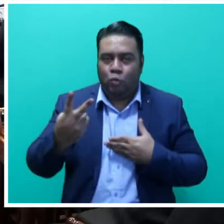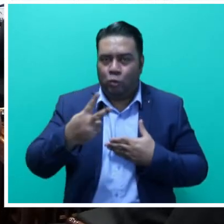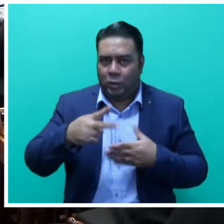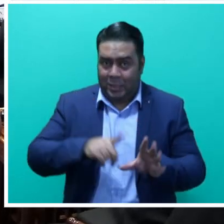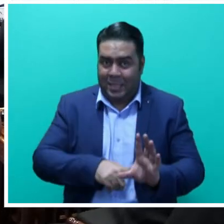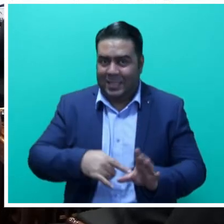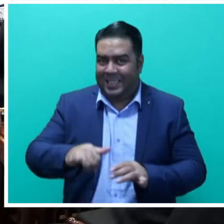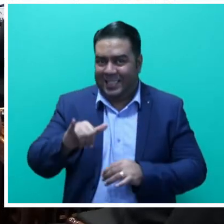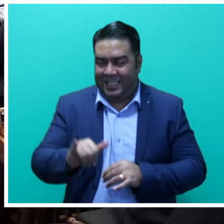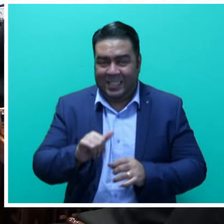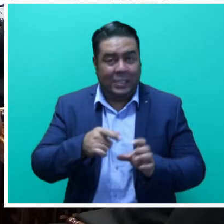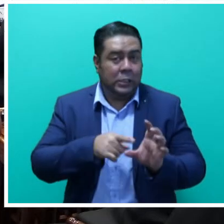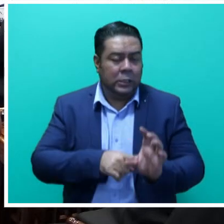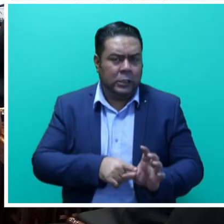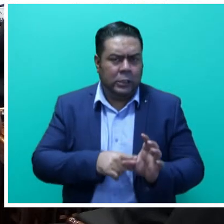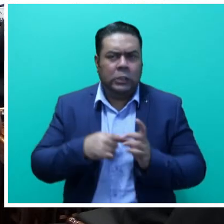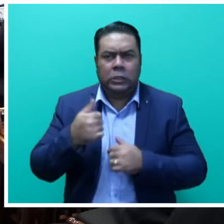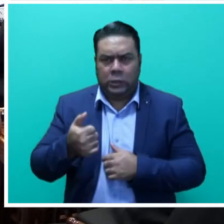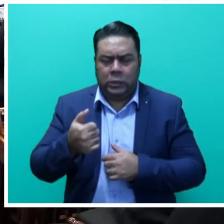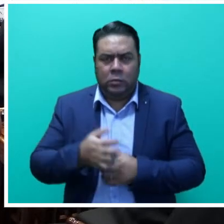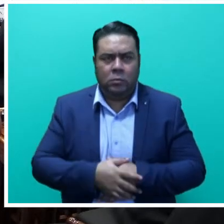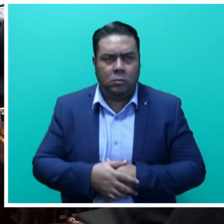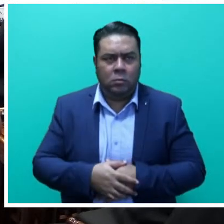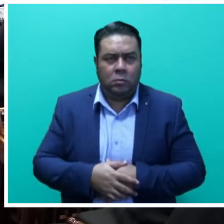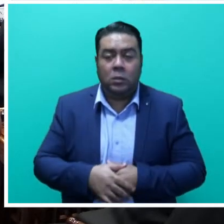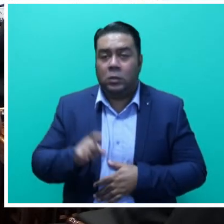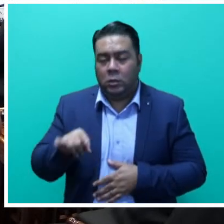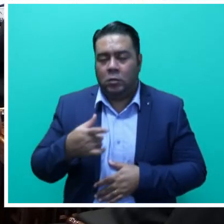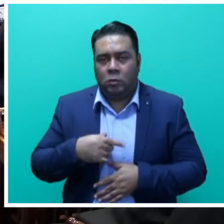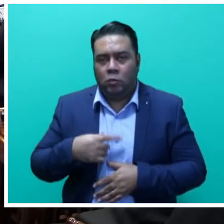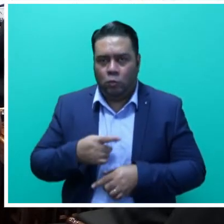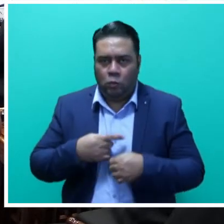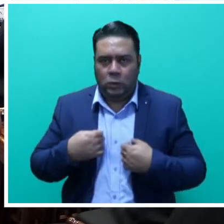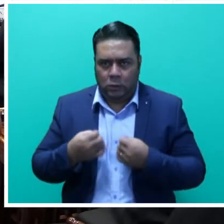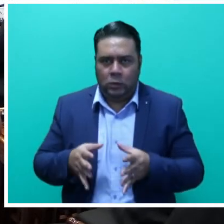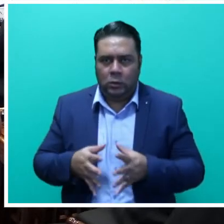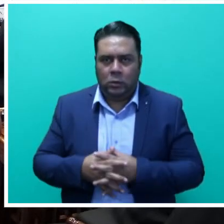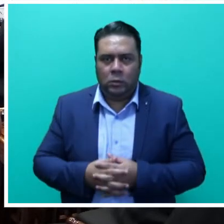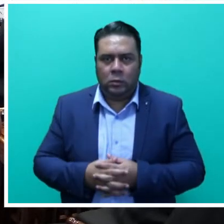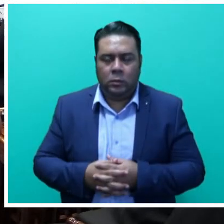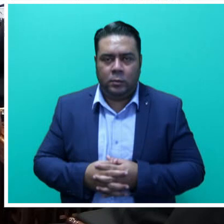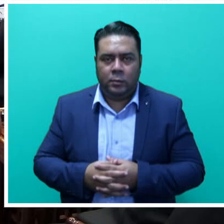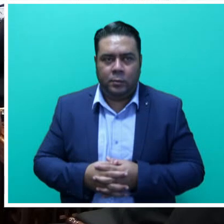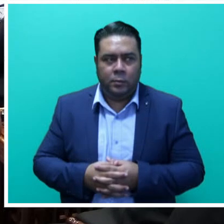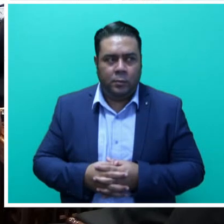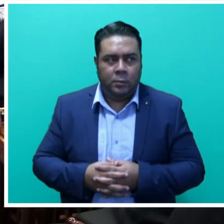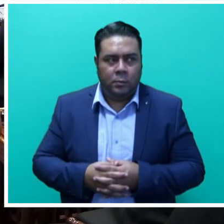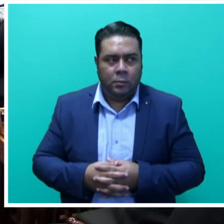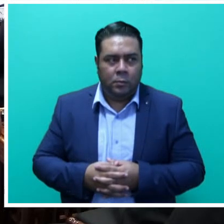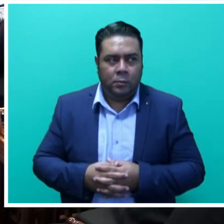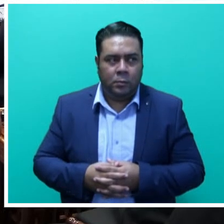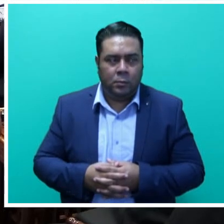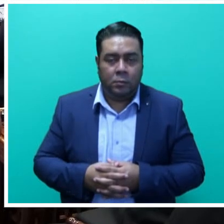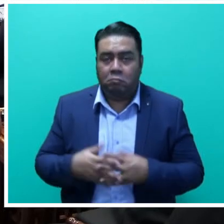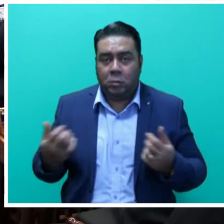foundations for sustainable tourism in Vanua Levu. This is where we are starting. It will tackle major barriers